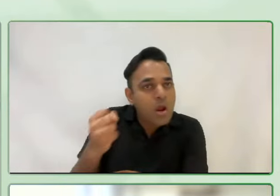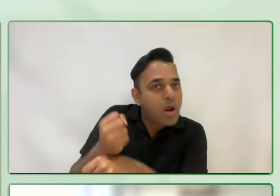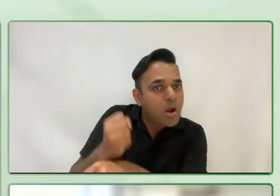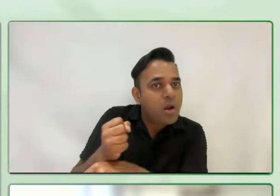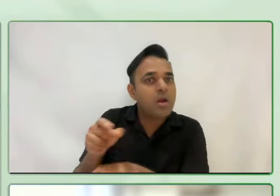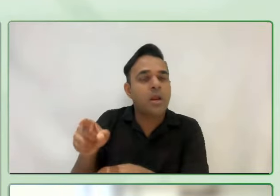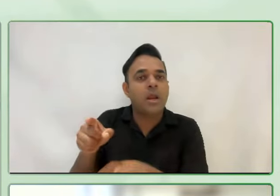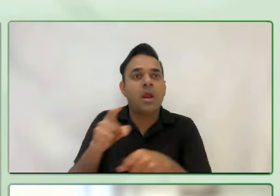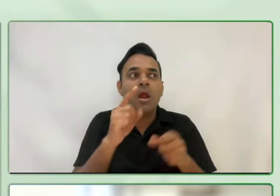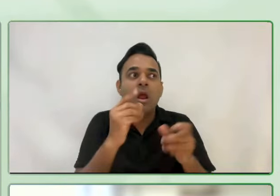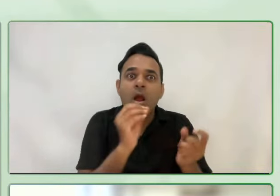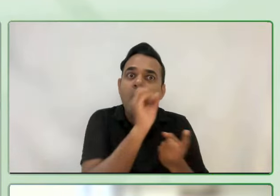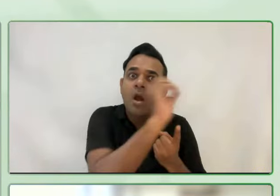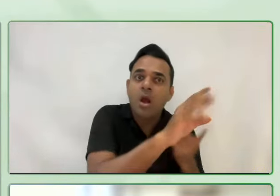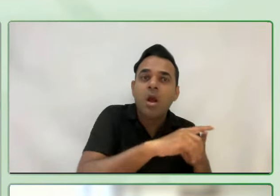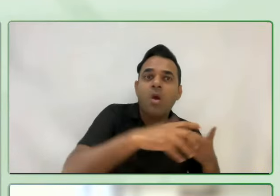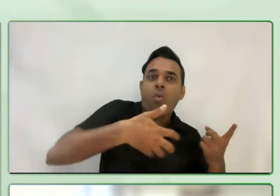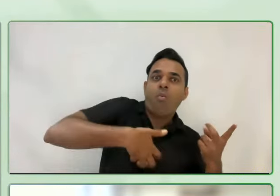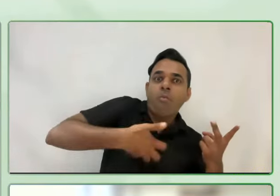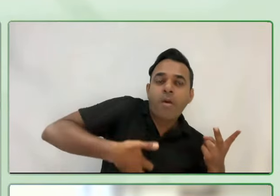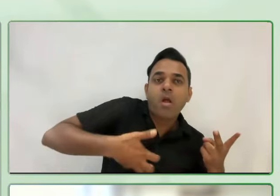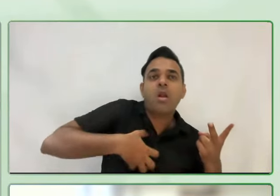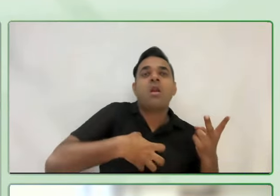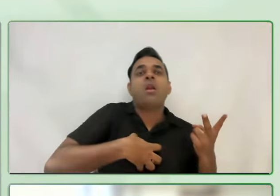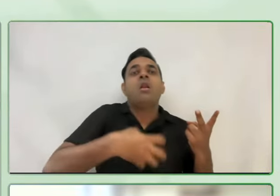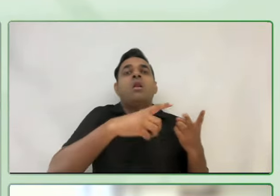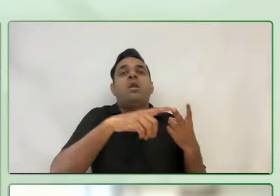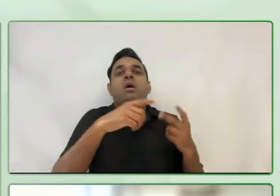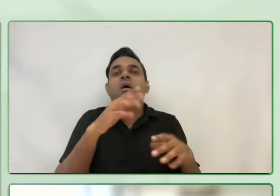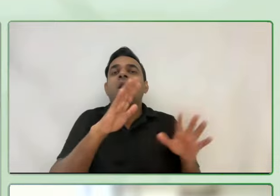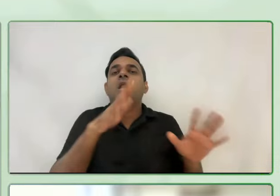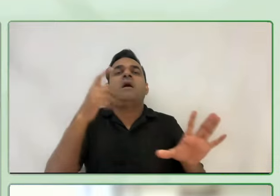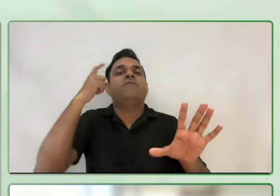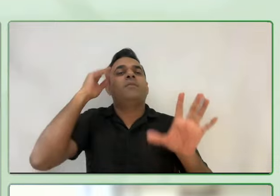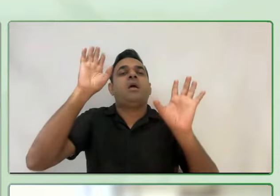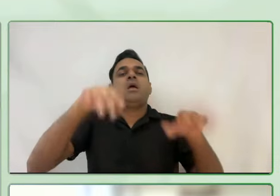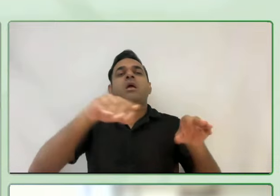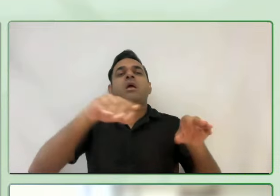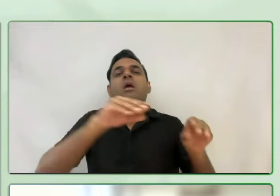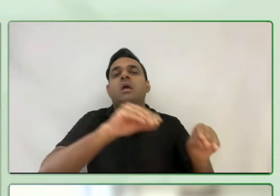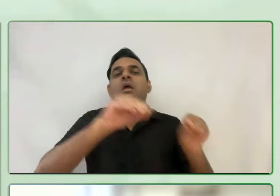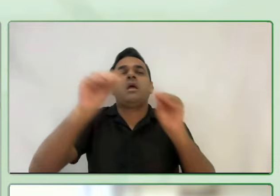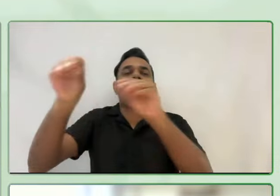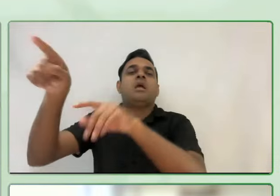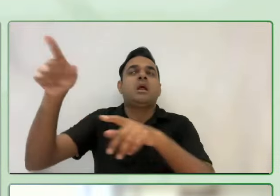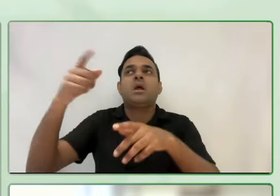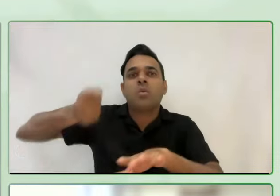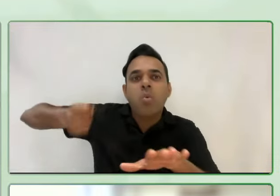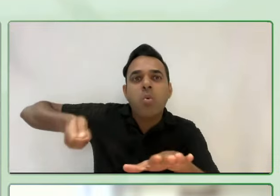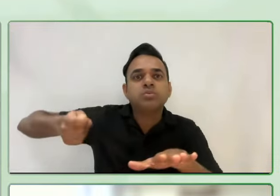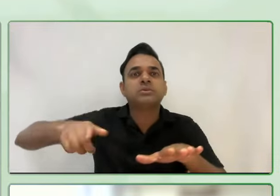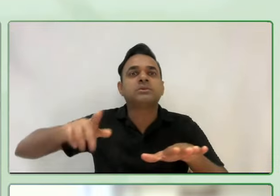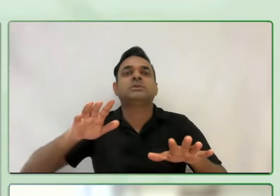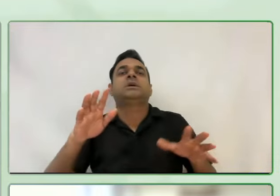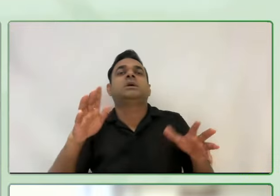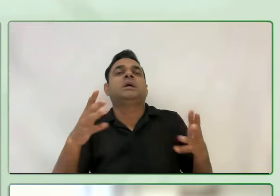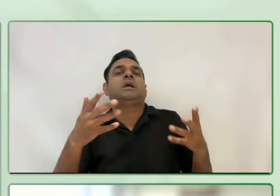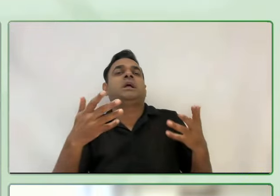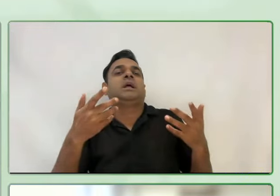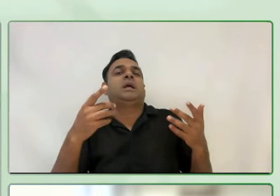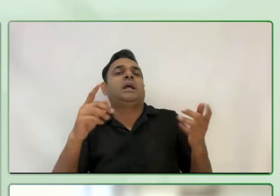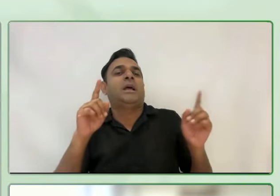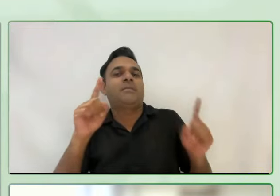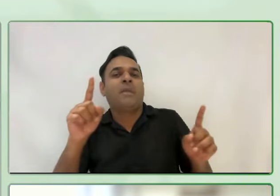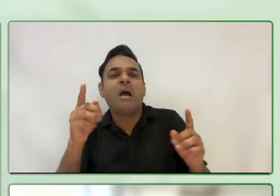this adjustment. Whereas the adjustment would have cost $1,000 to $1,200, right? So they're spending infinitely